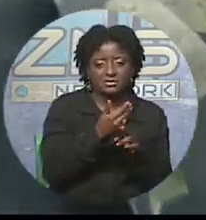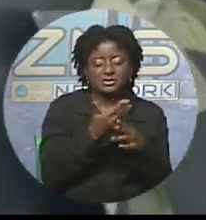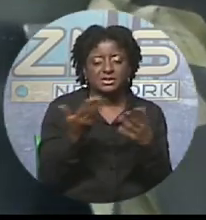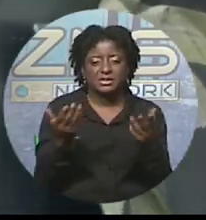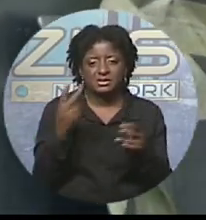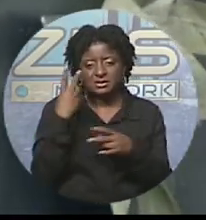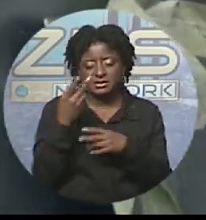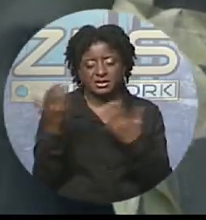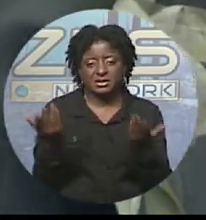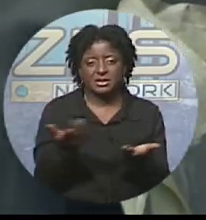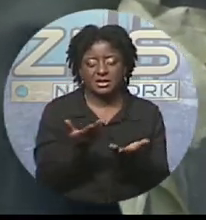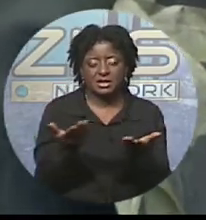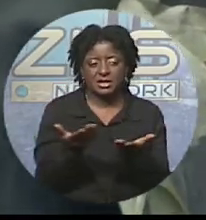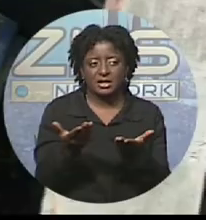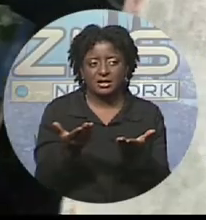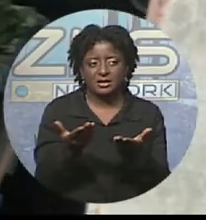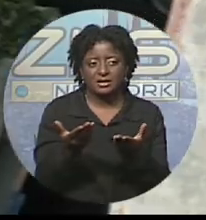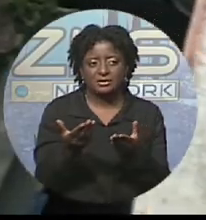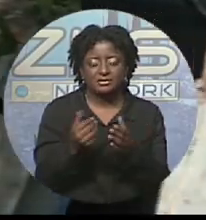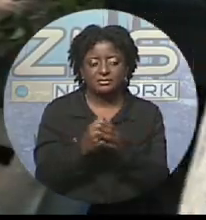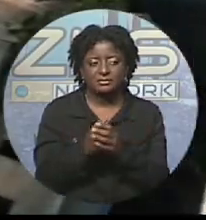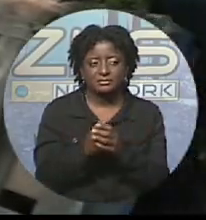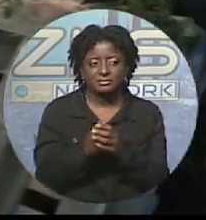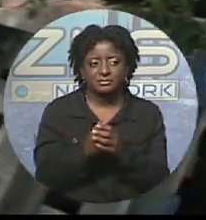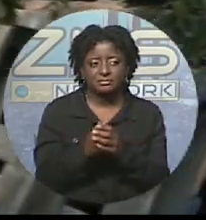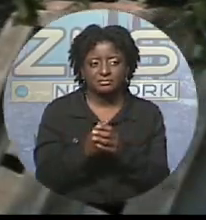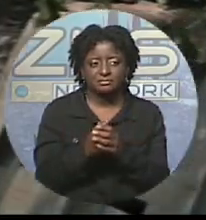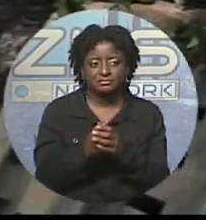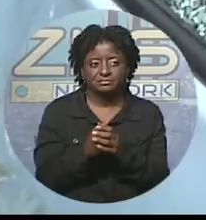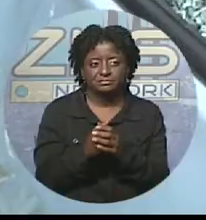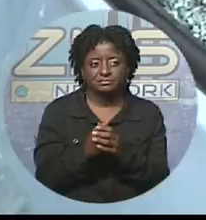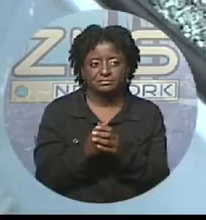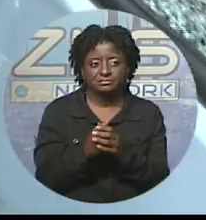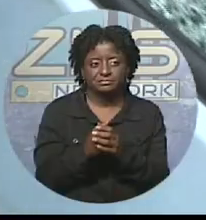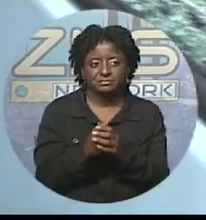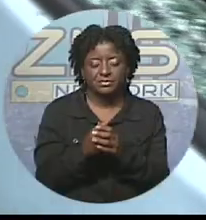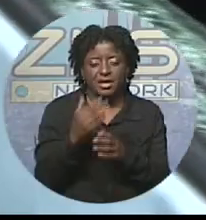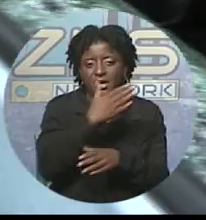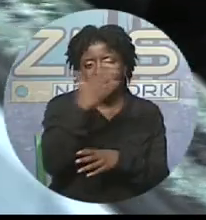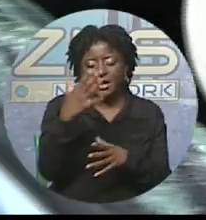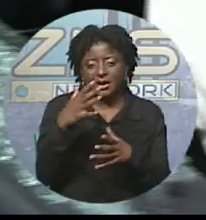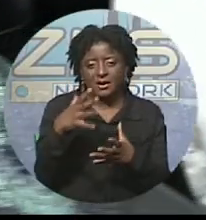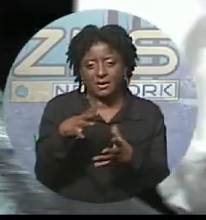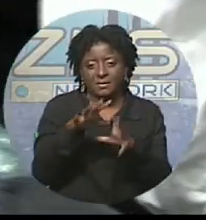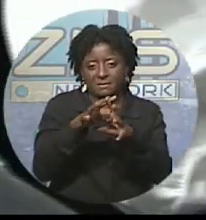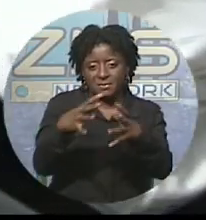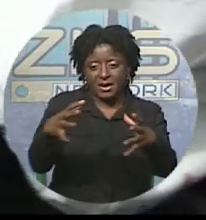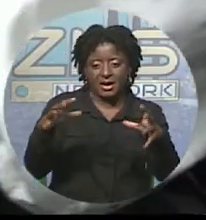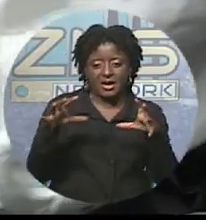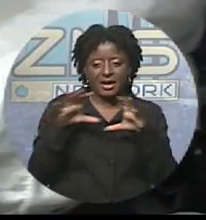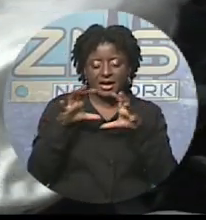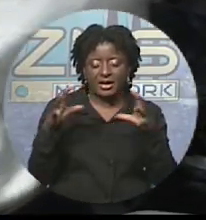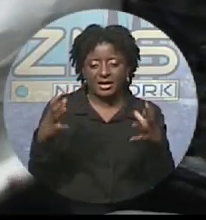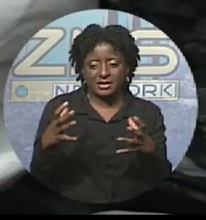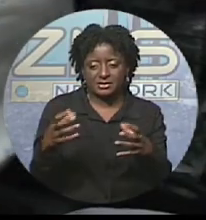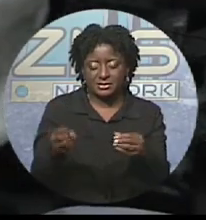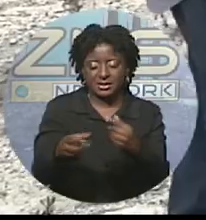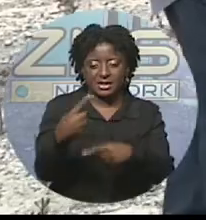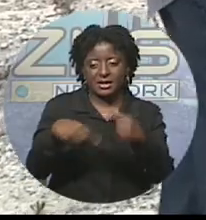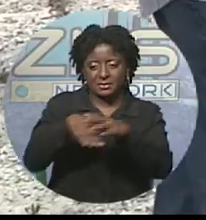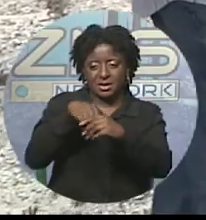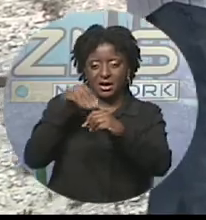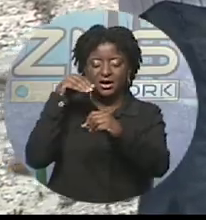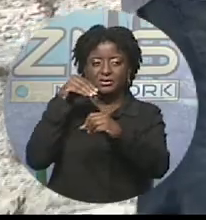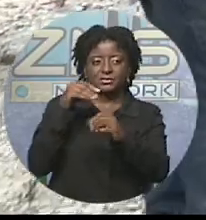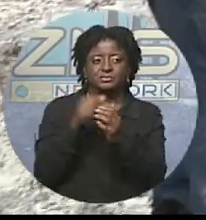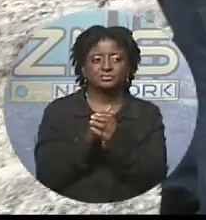number 251595, was mangled. Airbags deployed, engine totaled, and the inside destroyed.